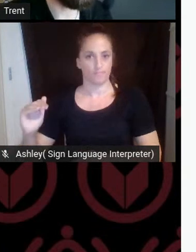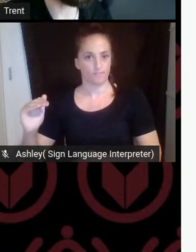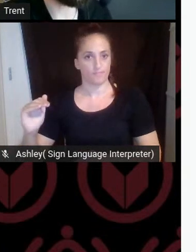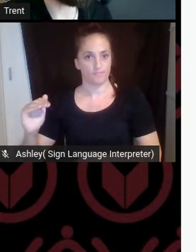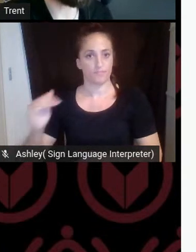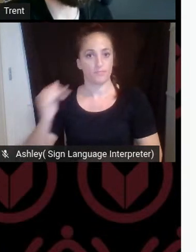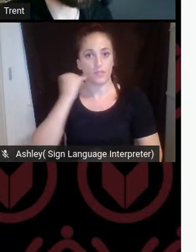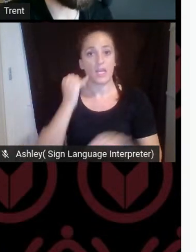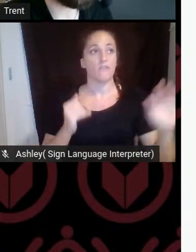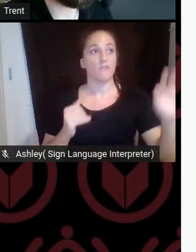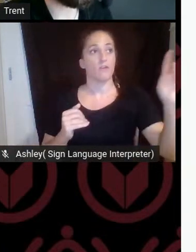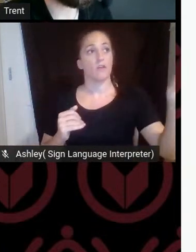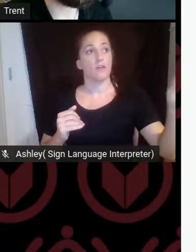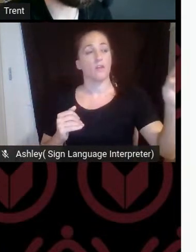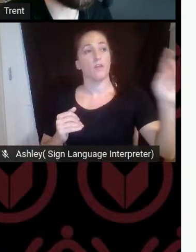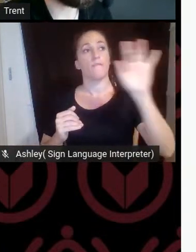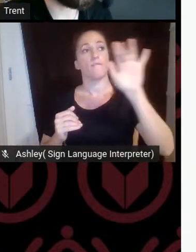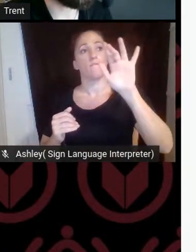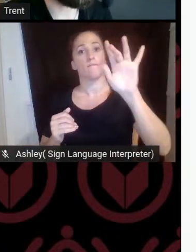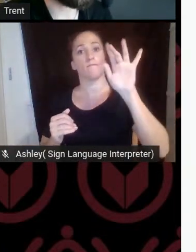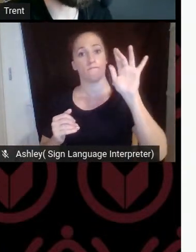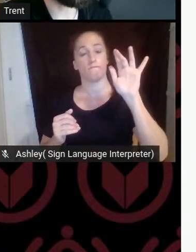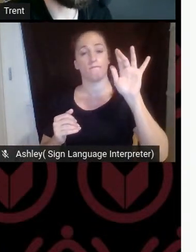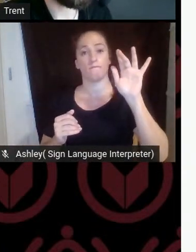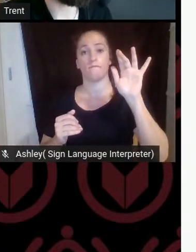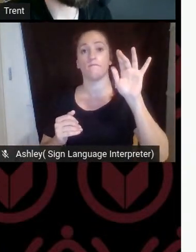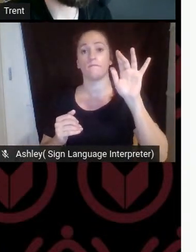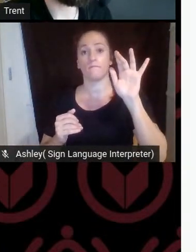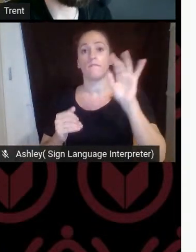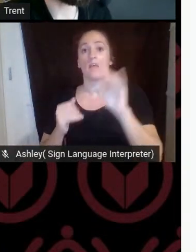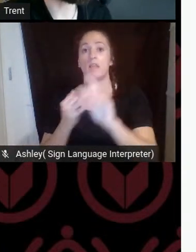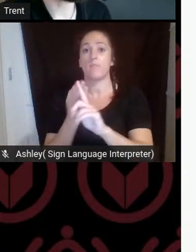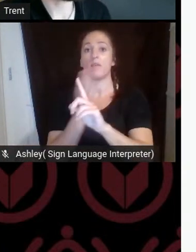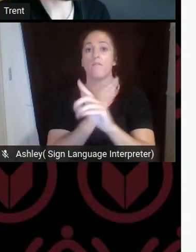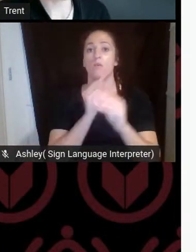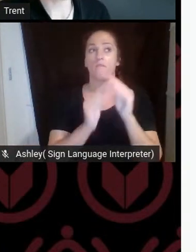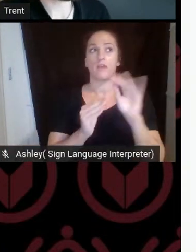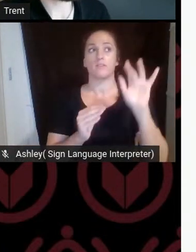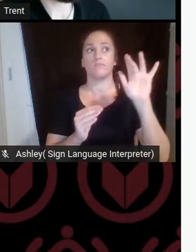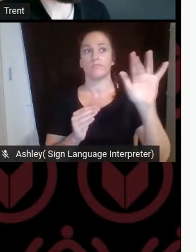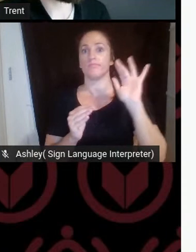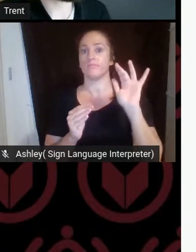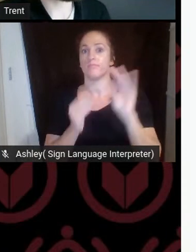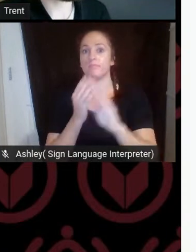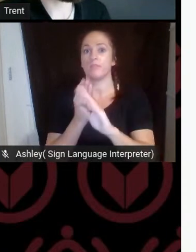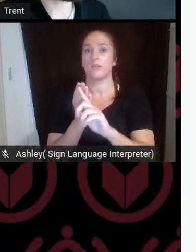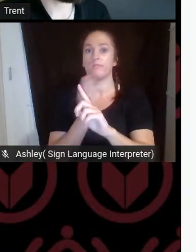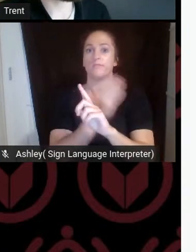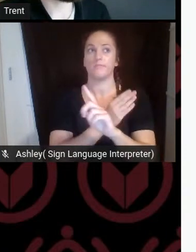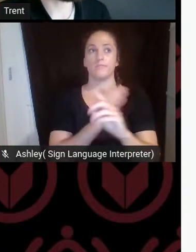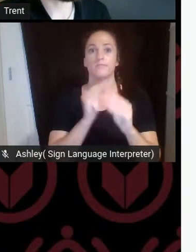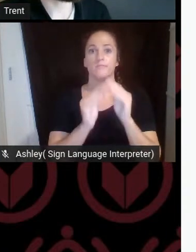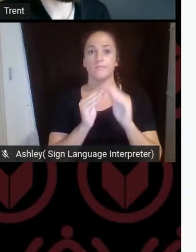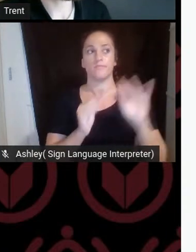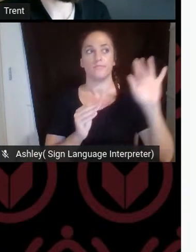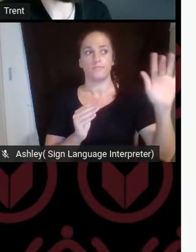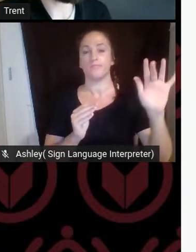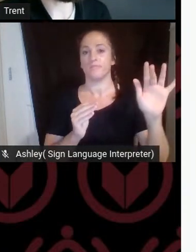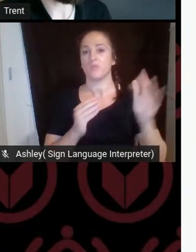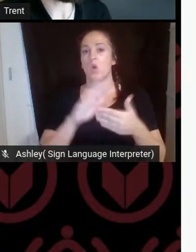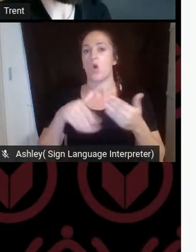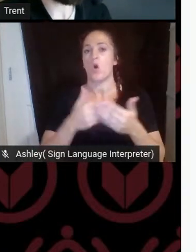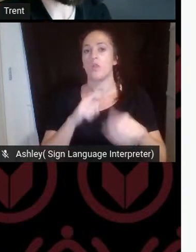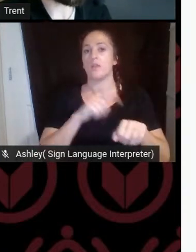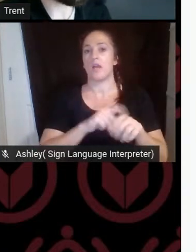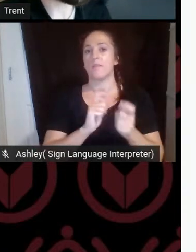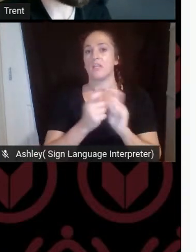this, it'll show me that first edit that I did to change the name of the lesson. And if I click on this, it'll show what I changed here. So